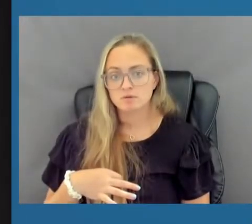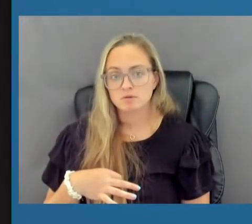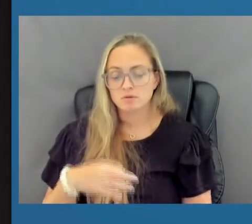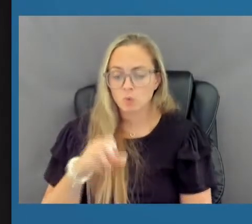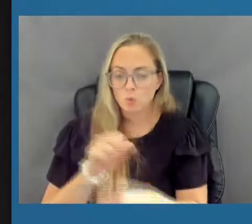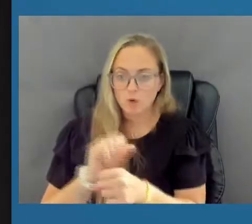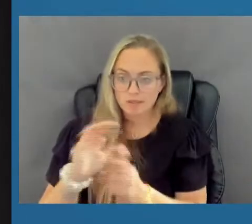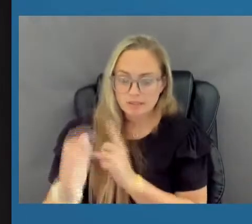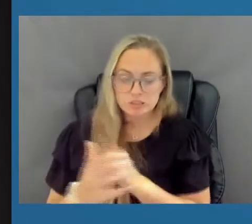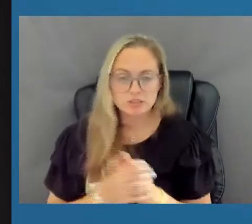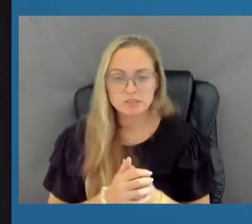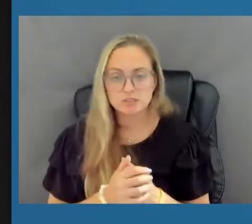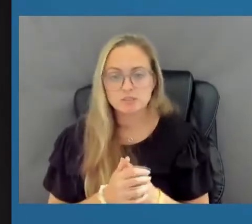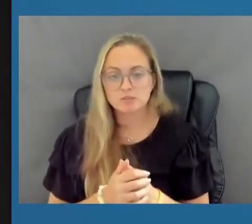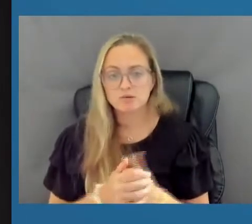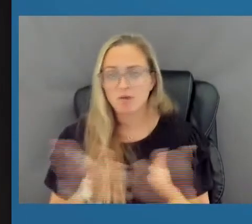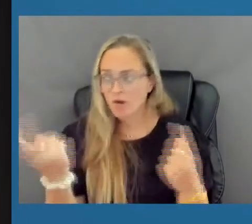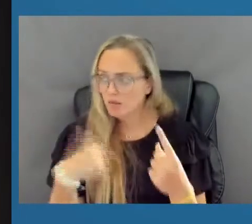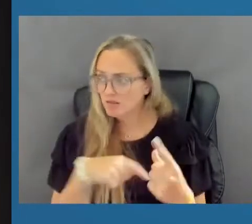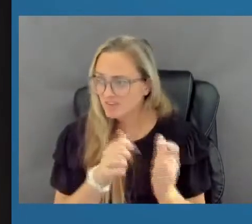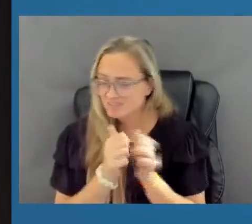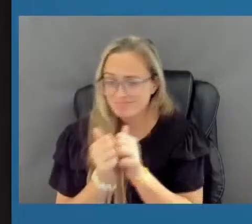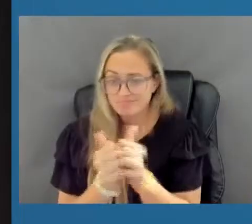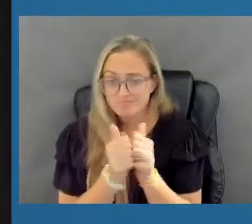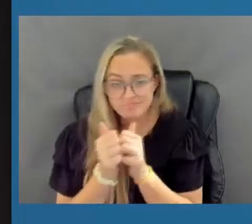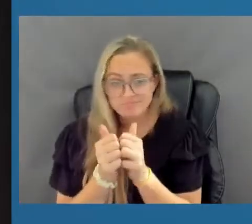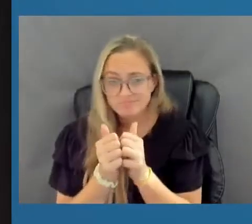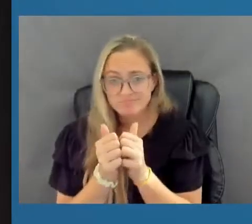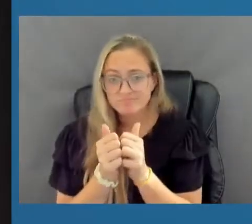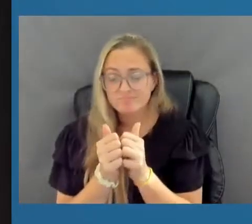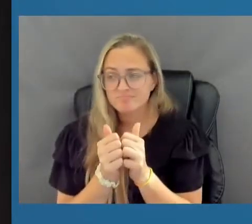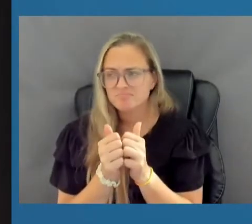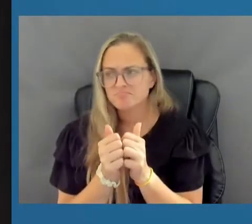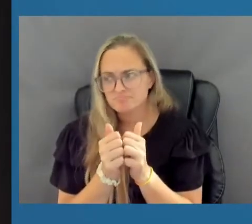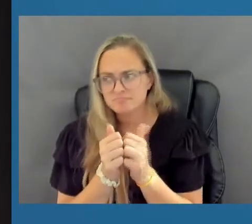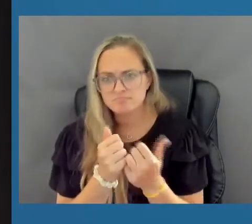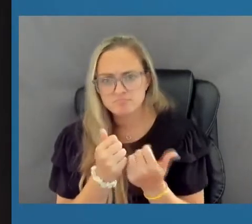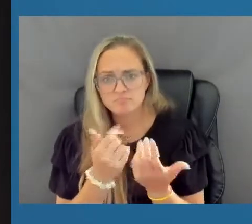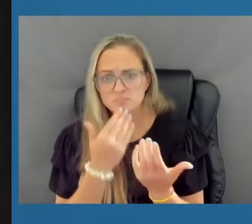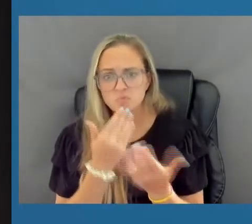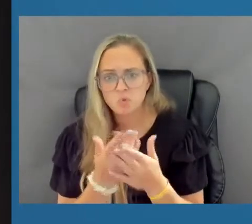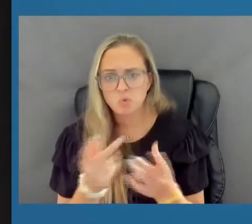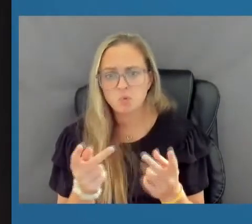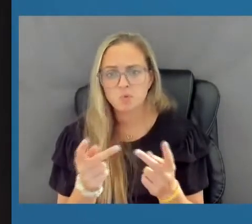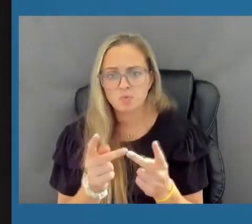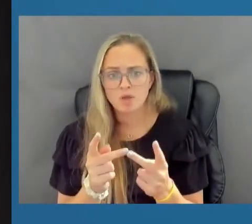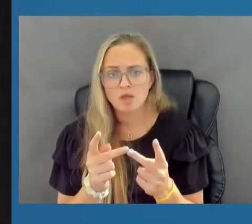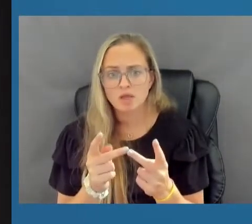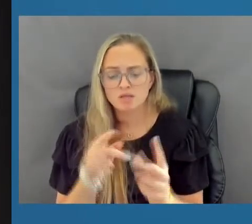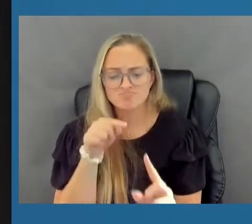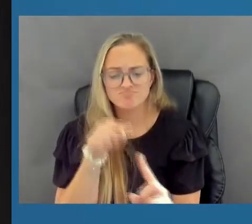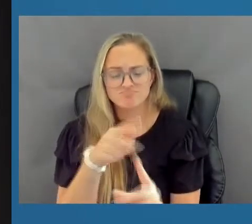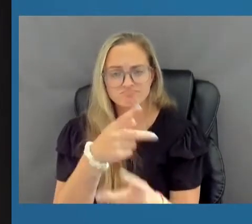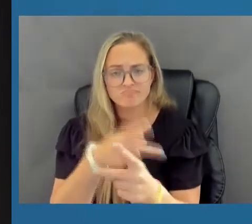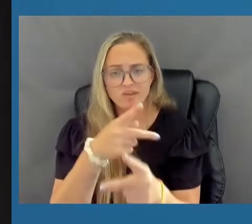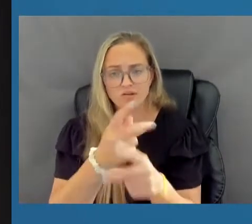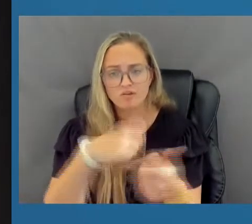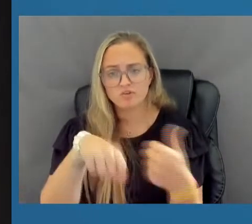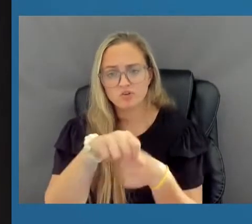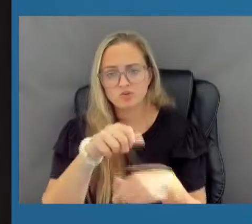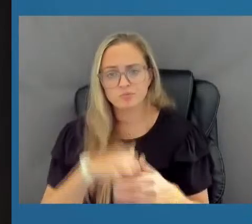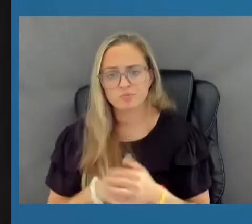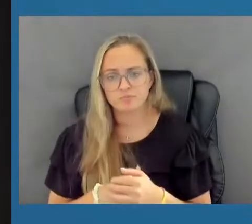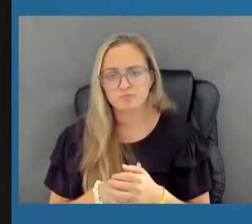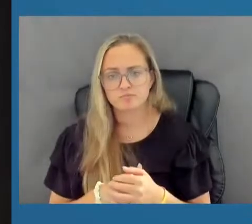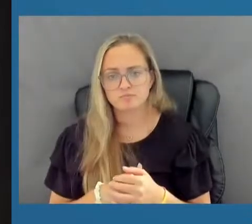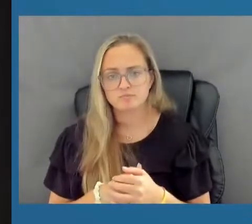conditions. All of us together make this a fascinating place where at the bottom line of it all, we look out for each other.